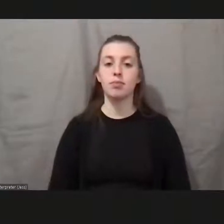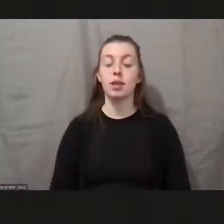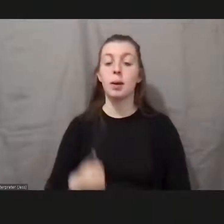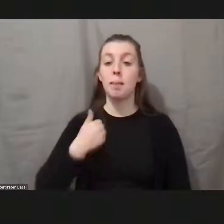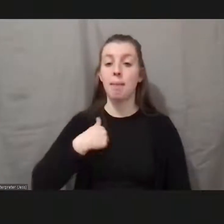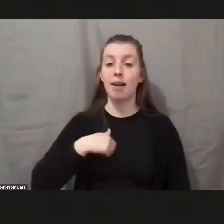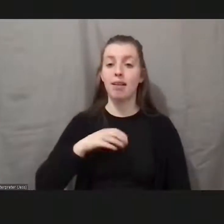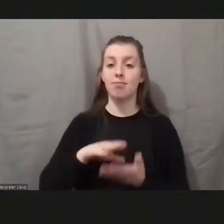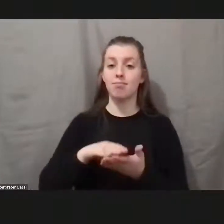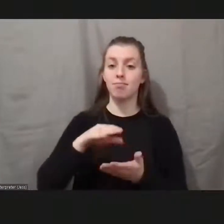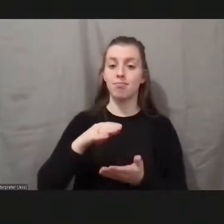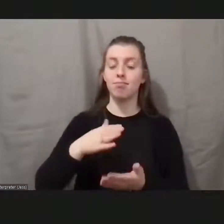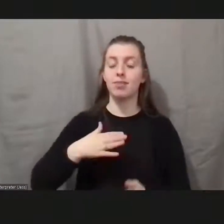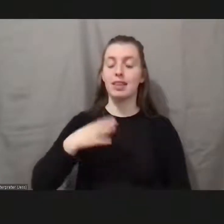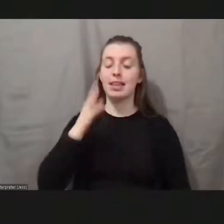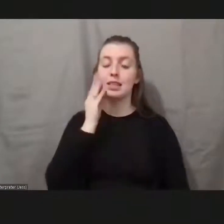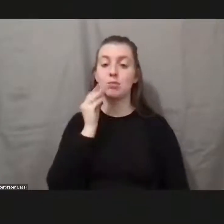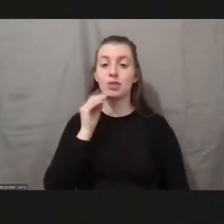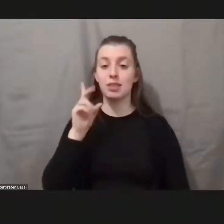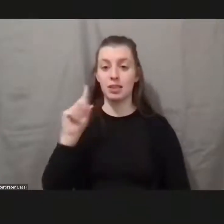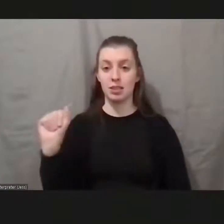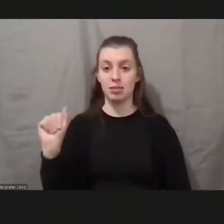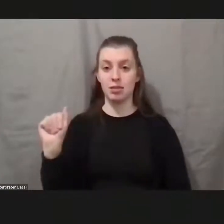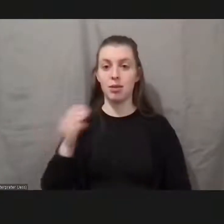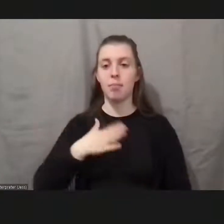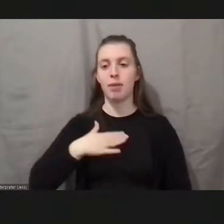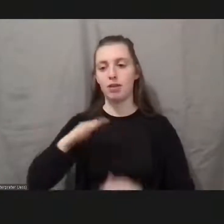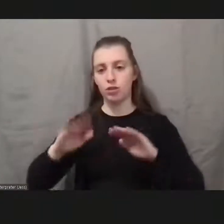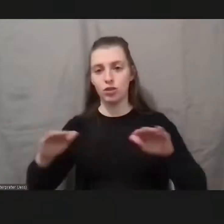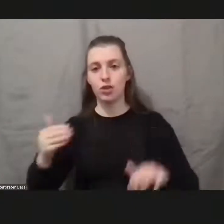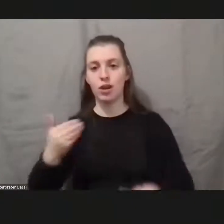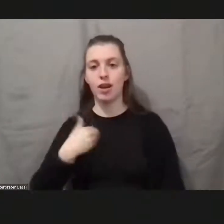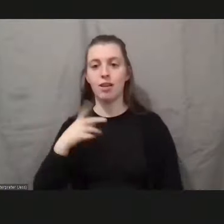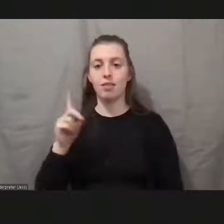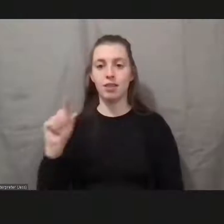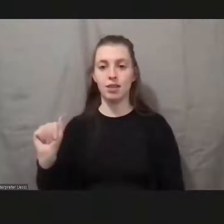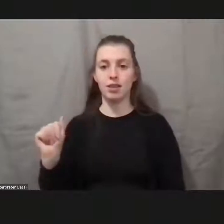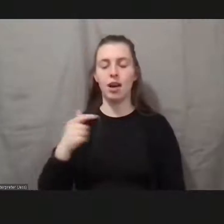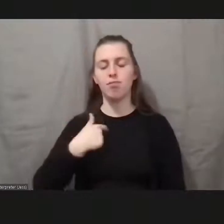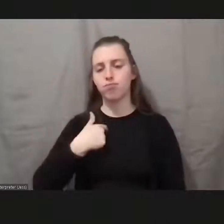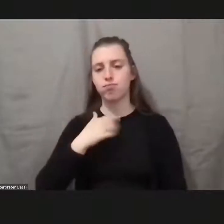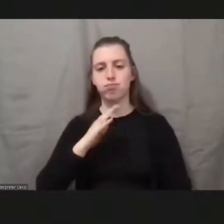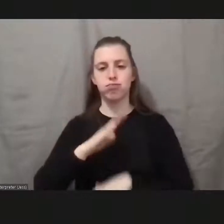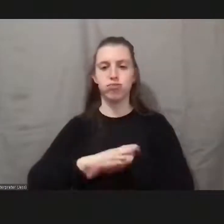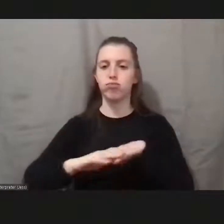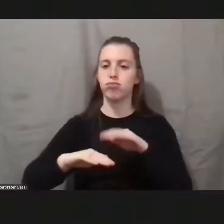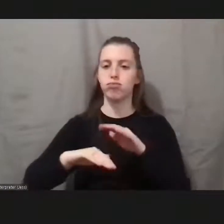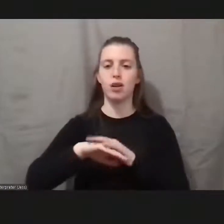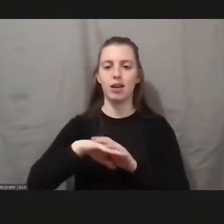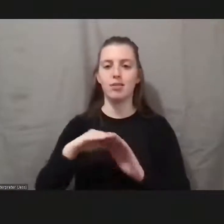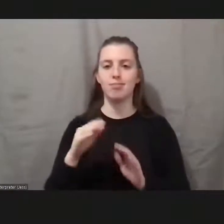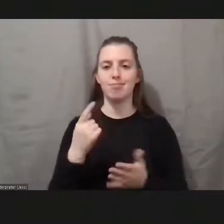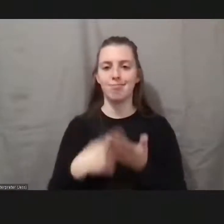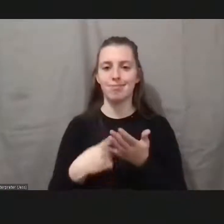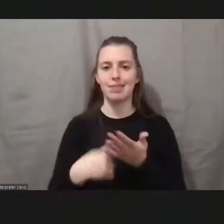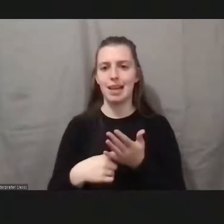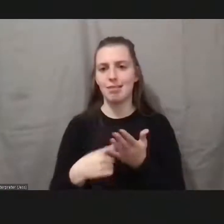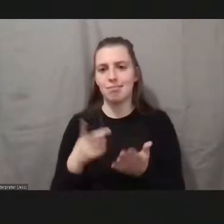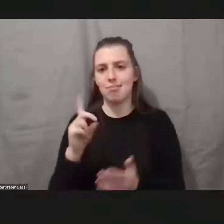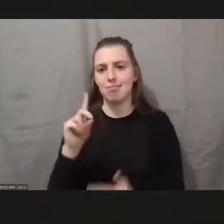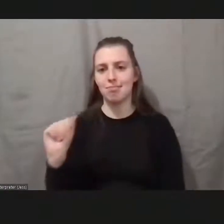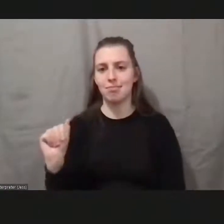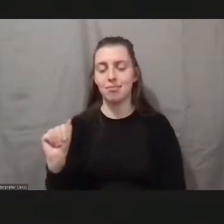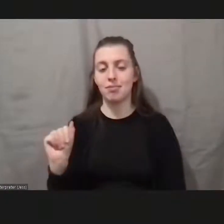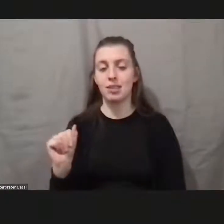I have children who have disabilities, so I'm very comfortable being in this space, and that's okay that other